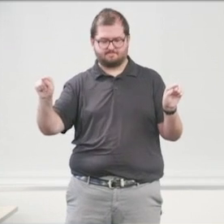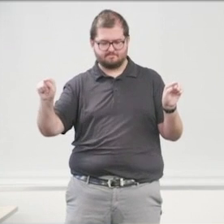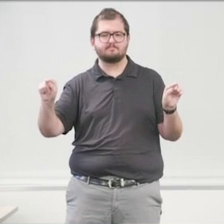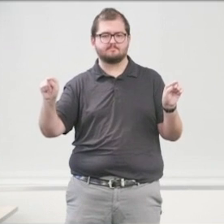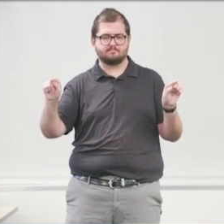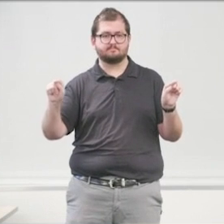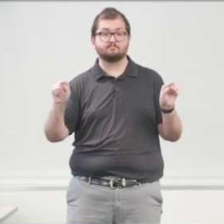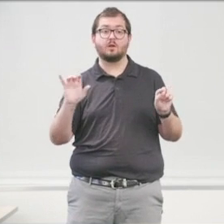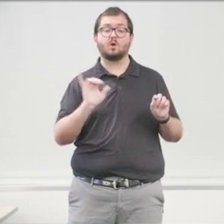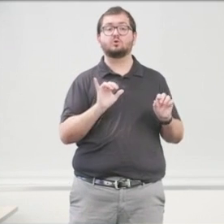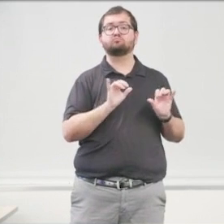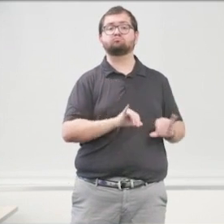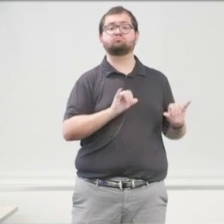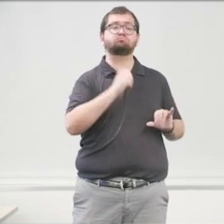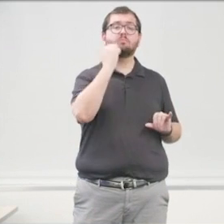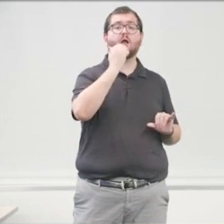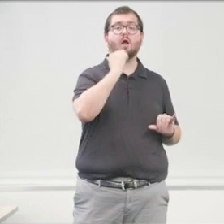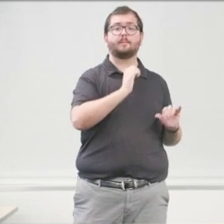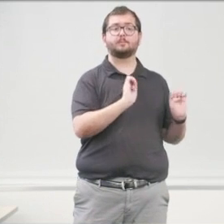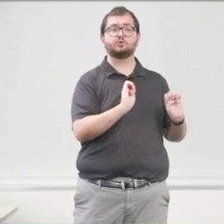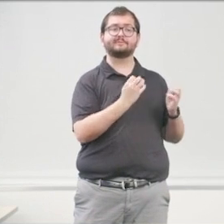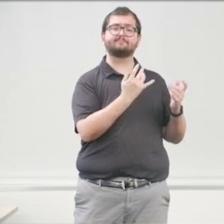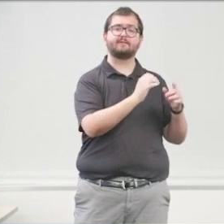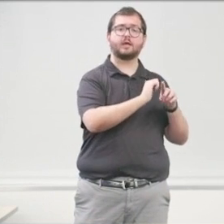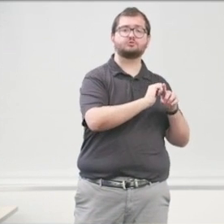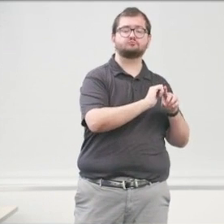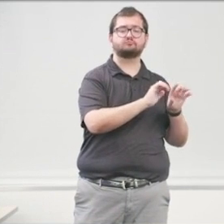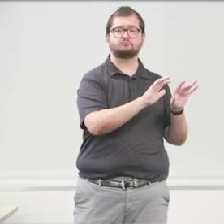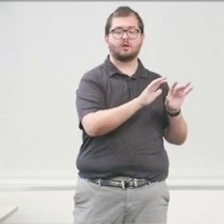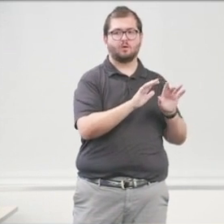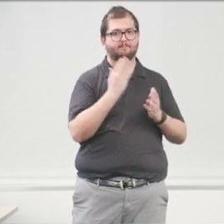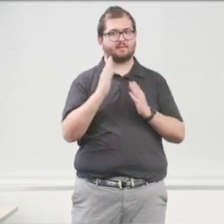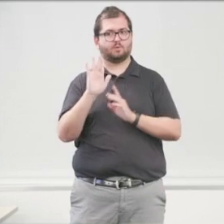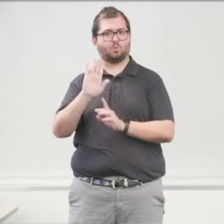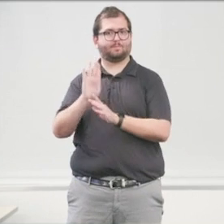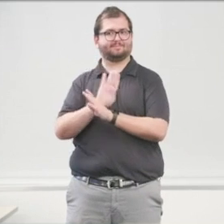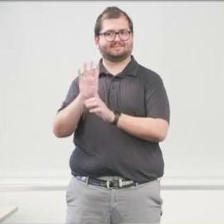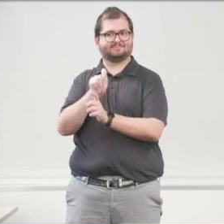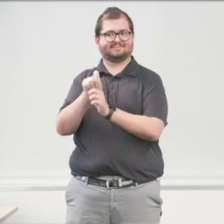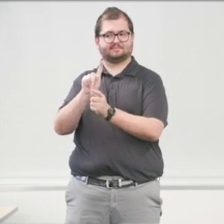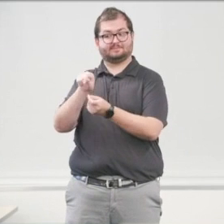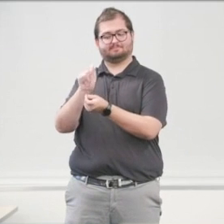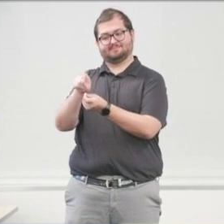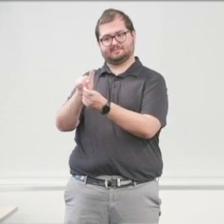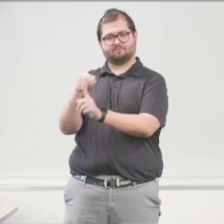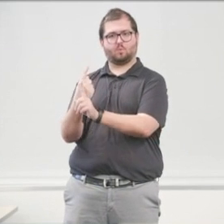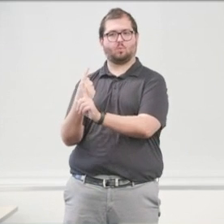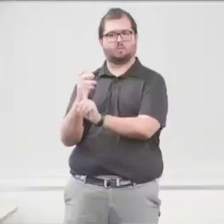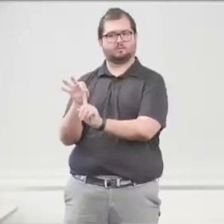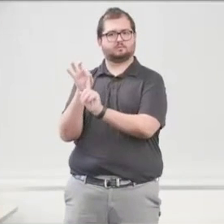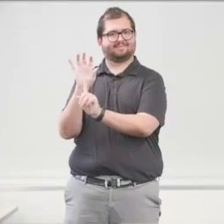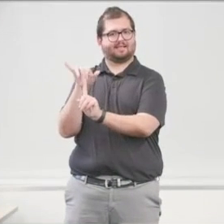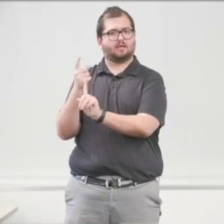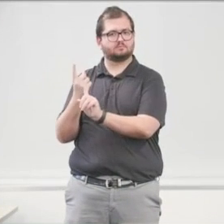common emergencies like we just saw, and then those that are unique to your business. And really, you want to make sure that